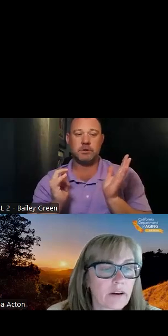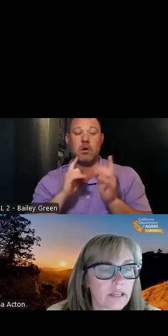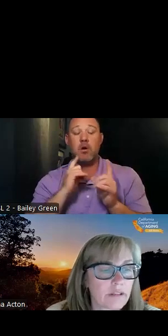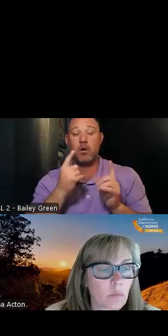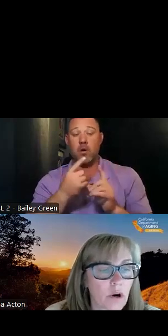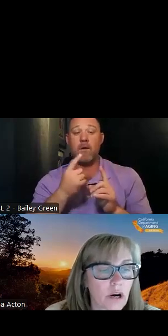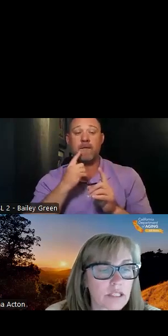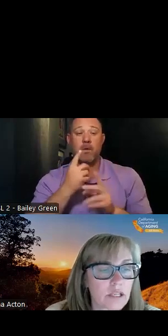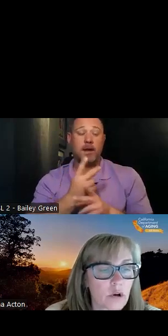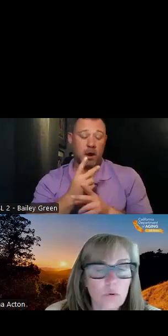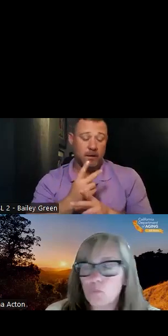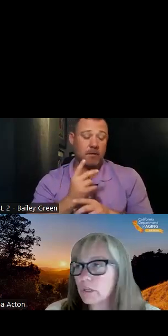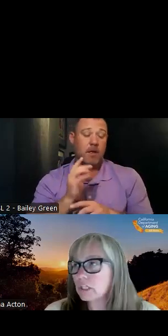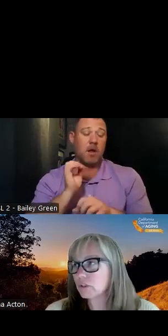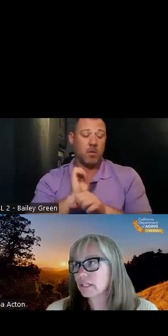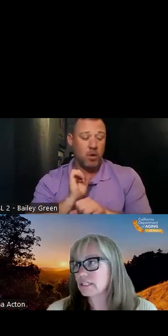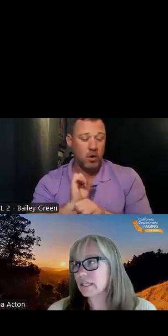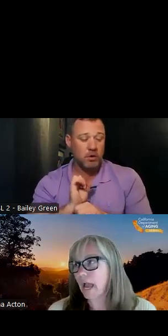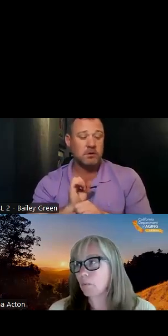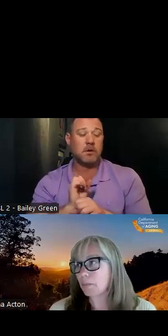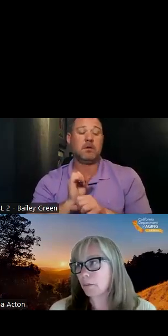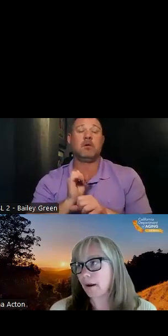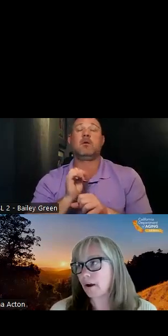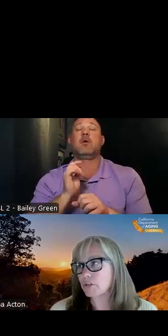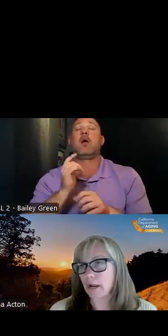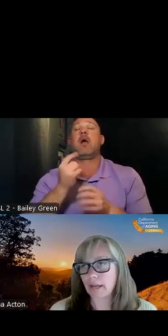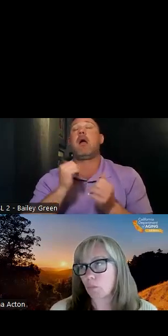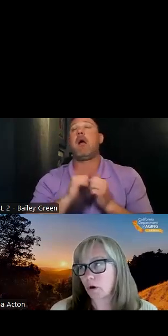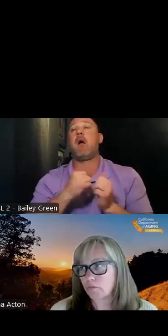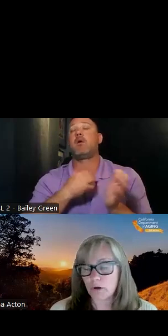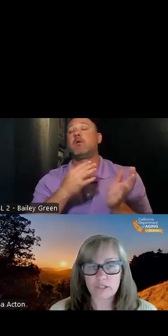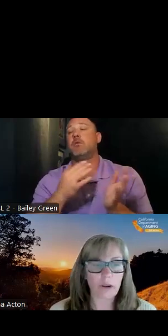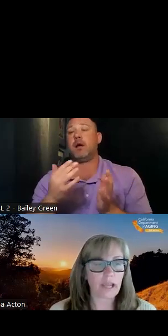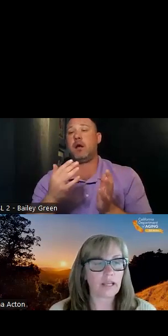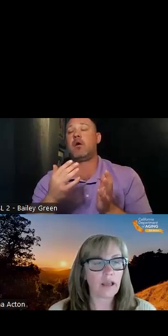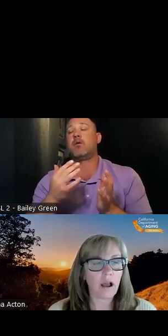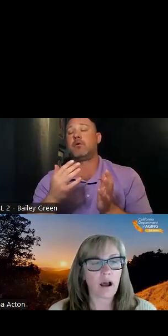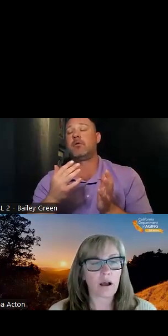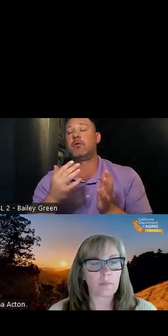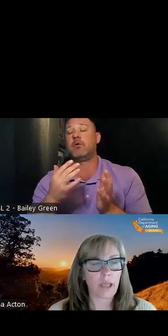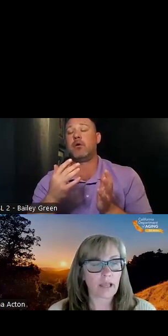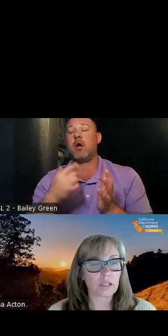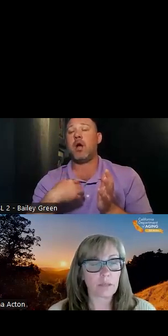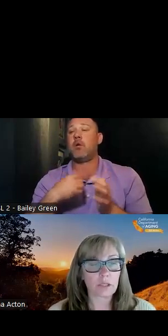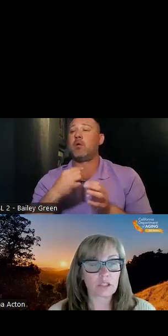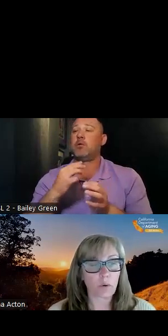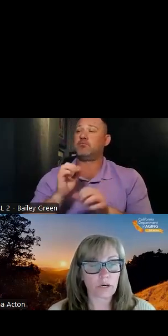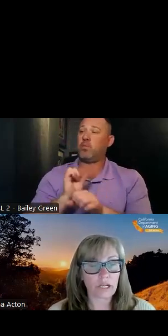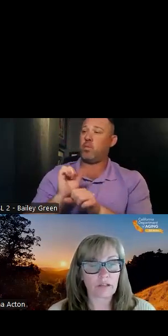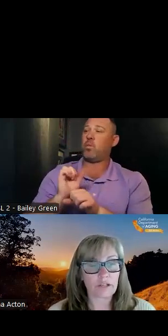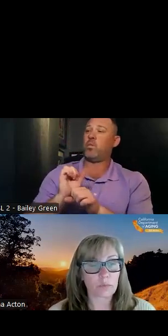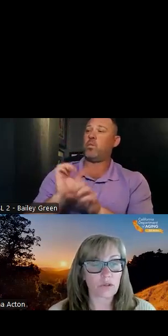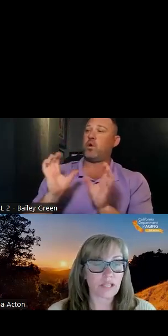around caregiving that works, really looking to see how we prepare our direct care workforce, right? And to be able to